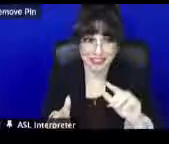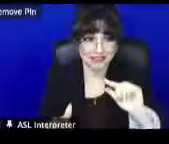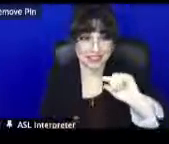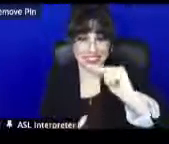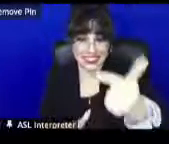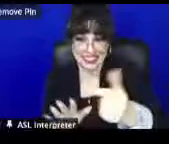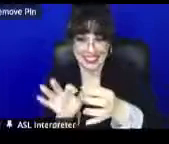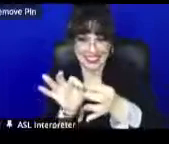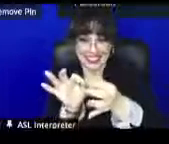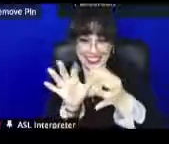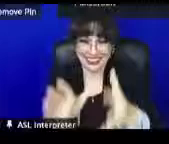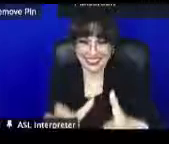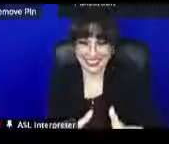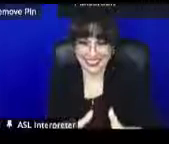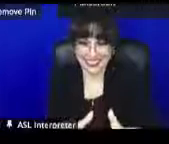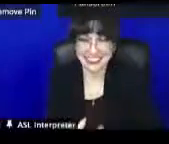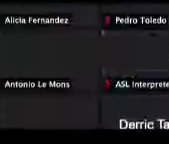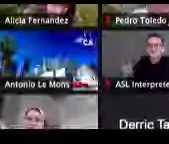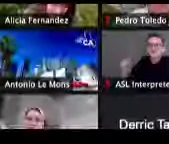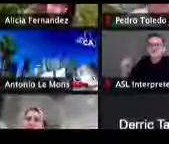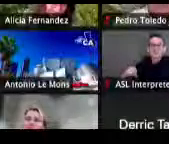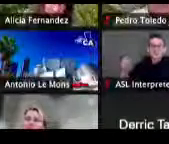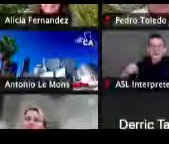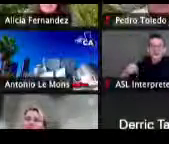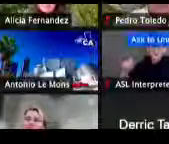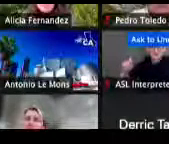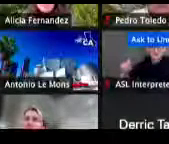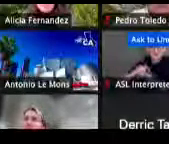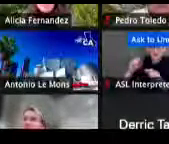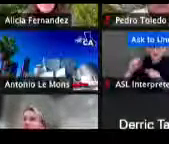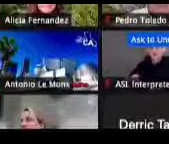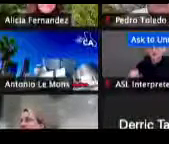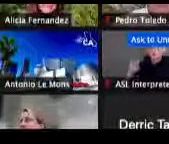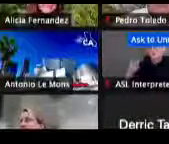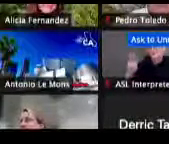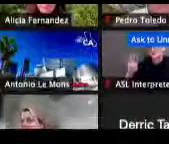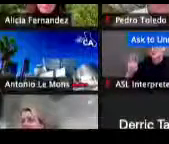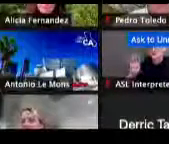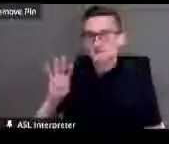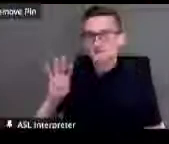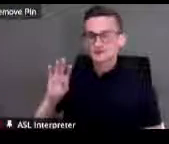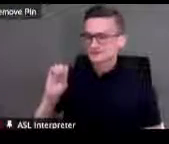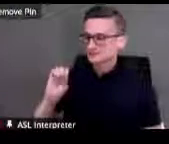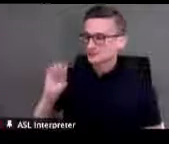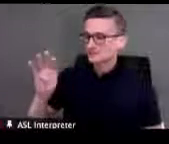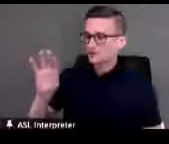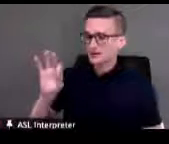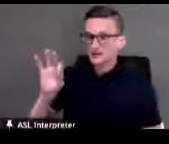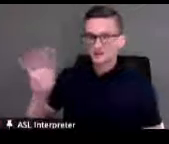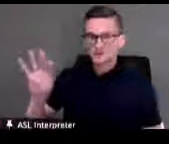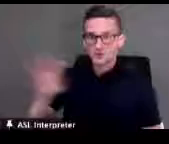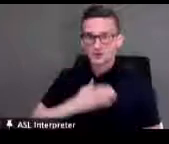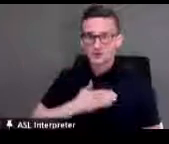Caller 0494, if you will please follow the prompts to unmute at this time.